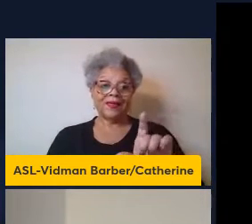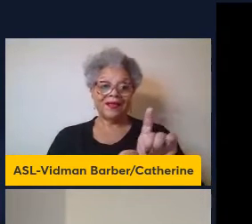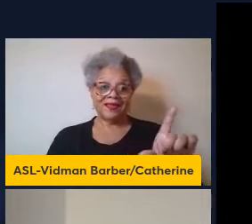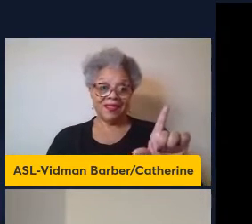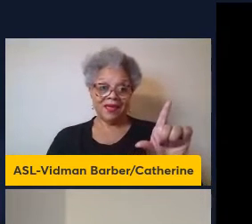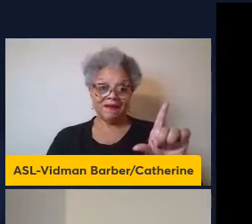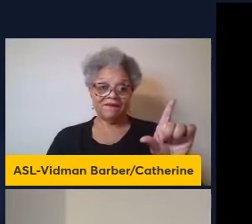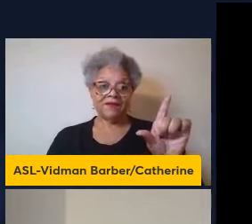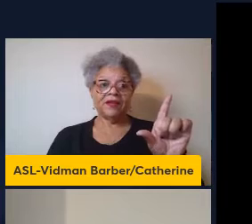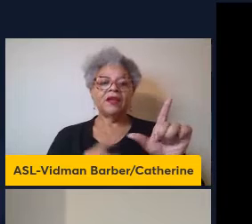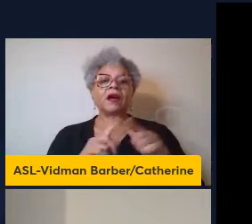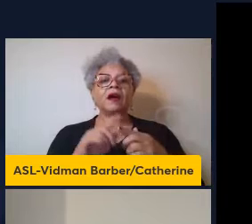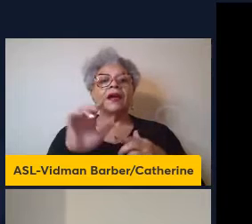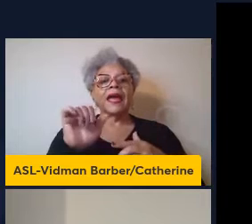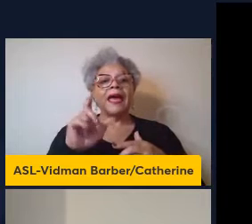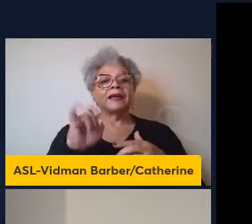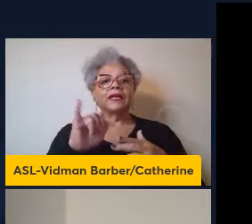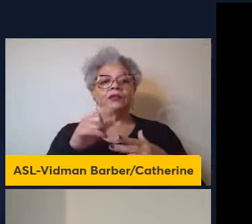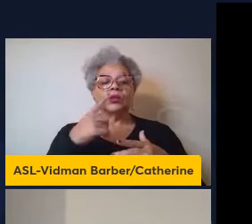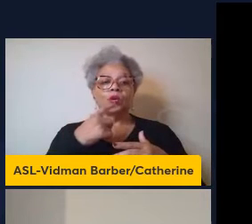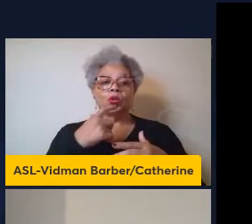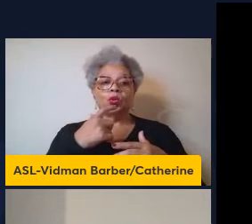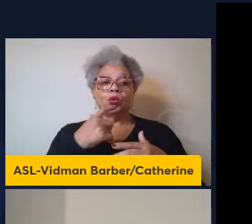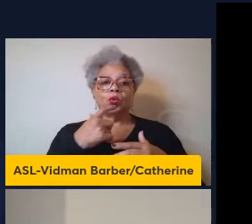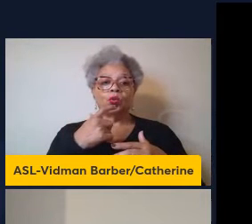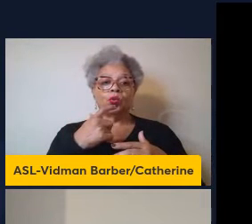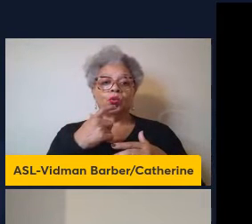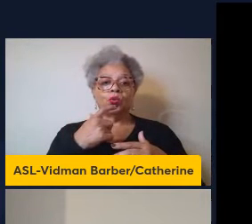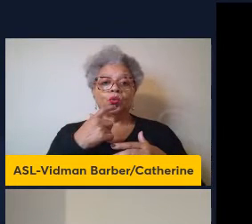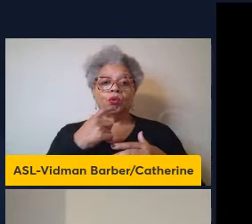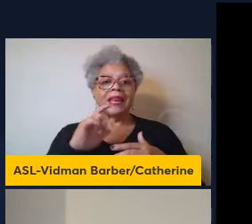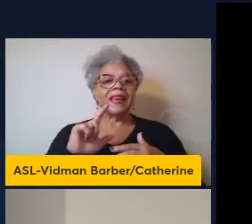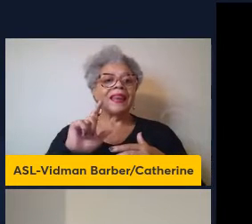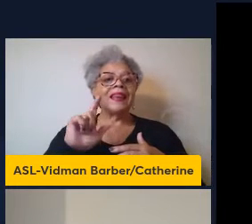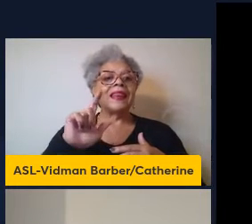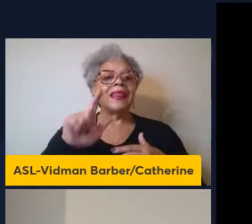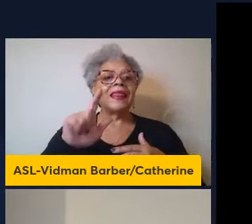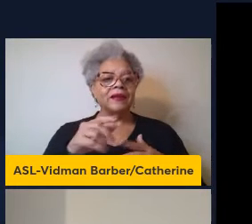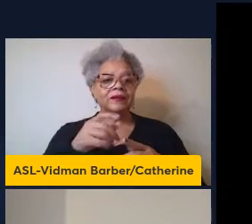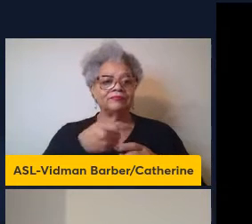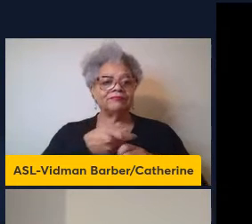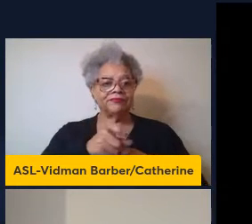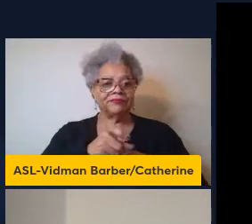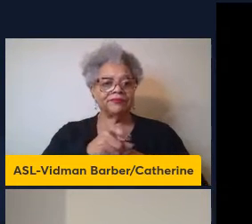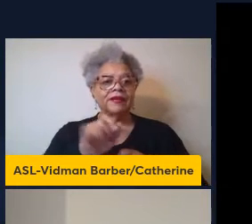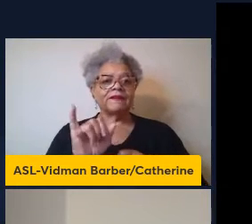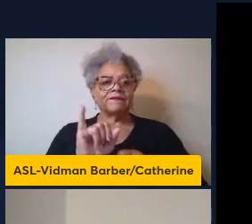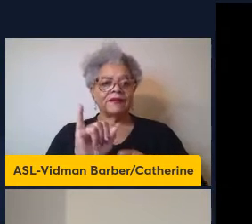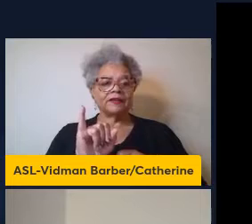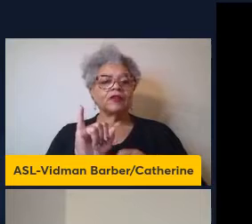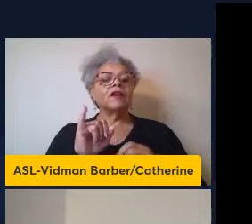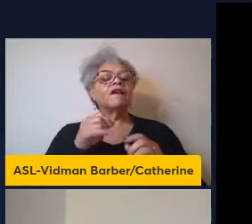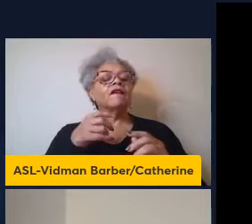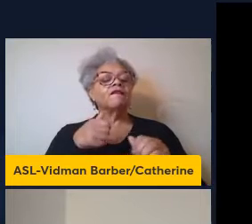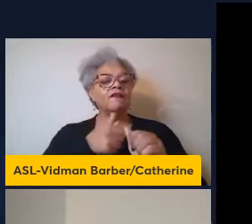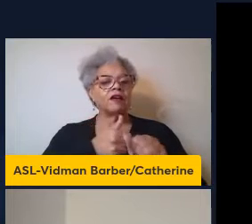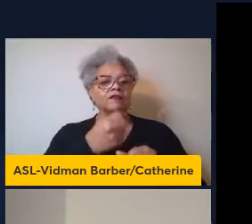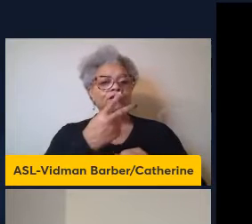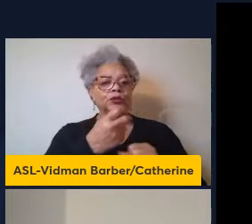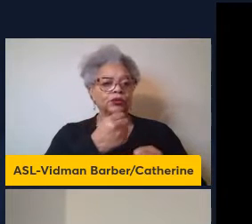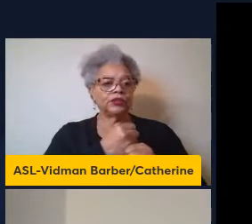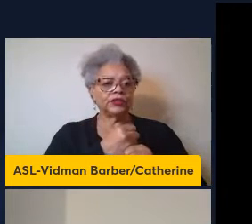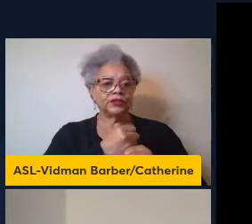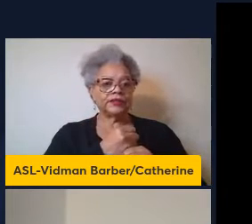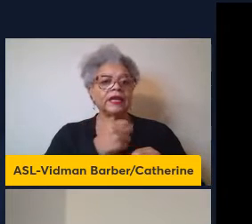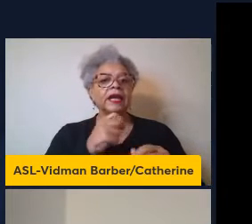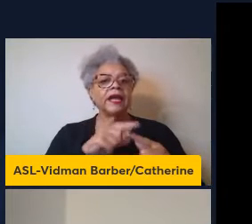are adolescents who were latently infected. We followed them up for two years and they did not develop TB disease. And these